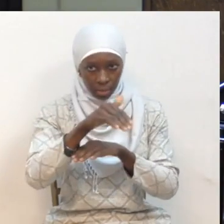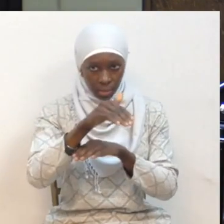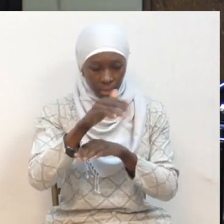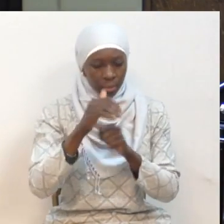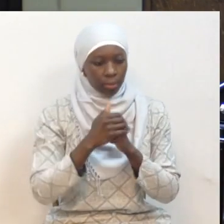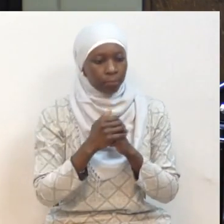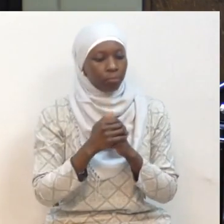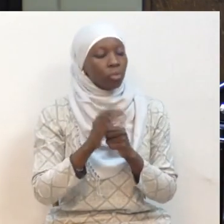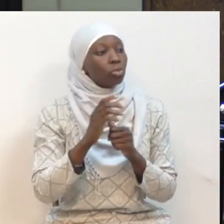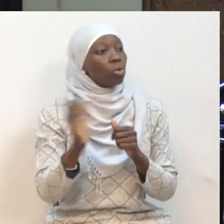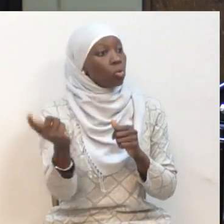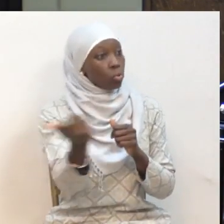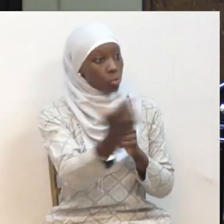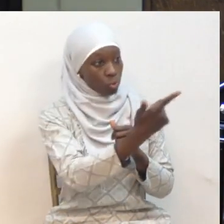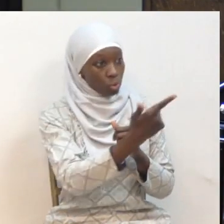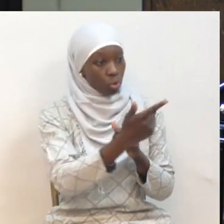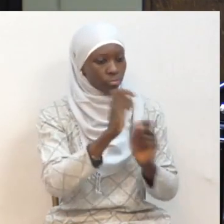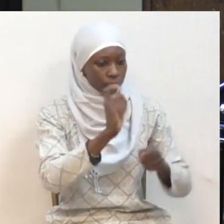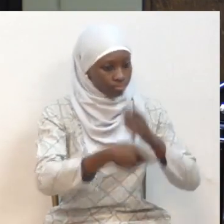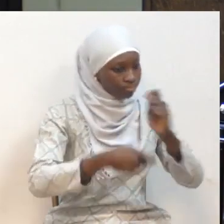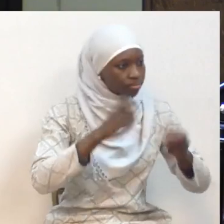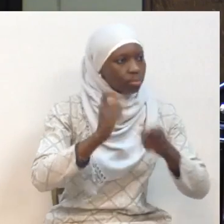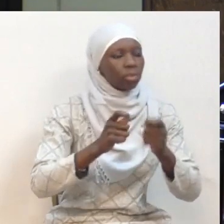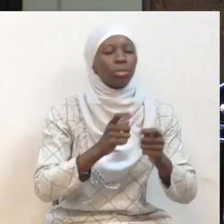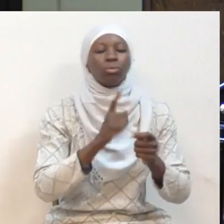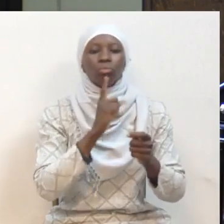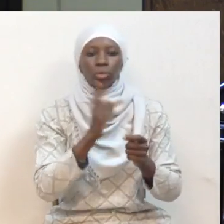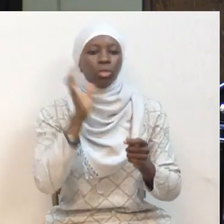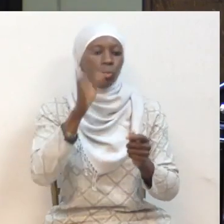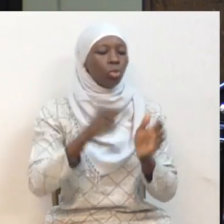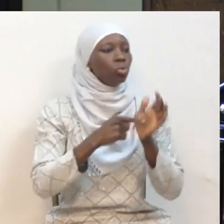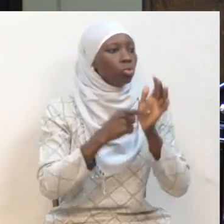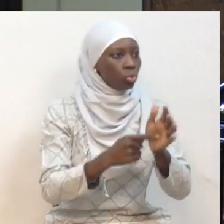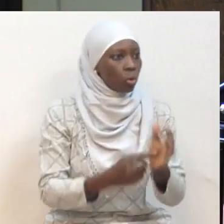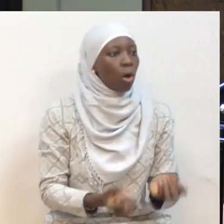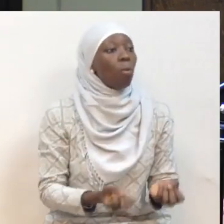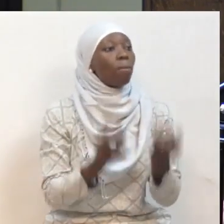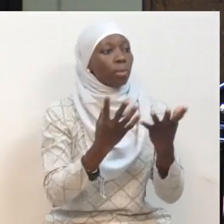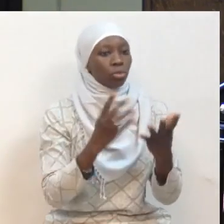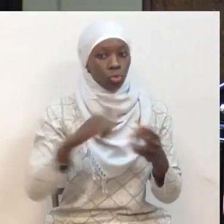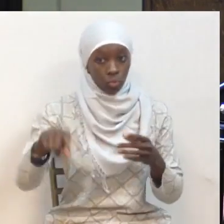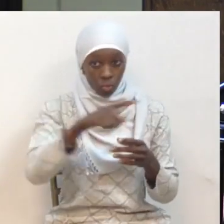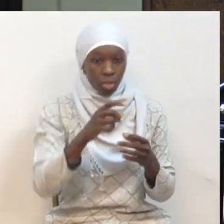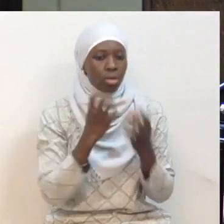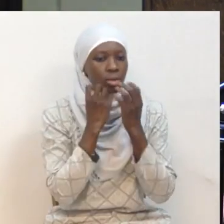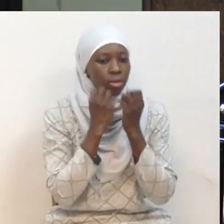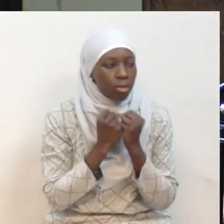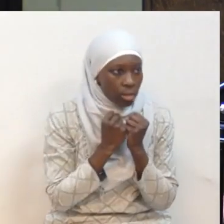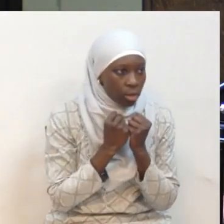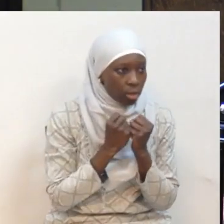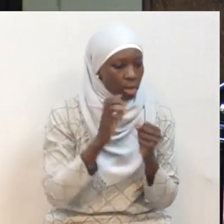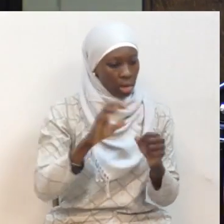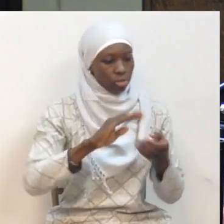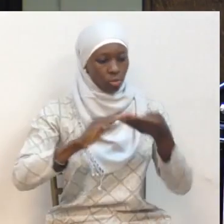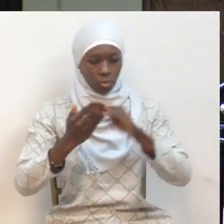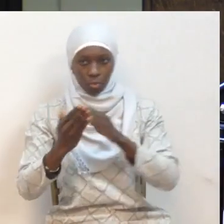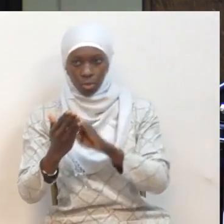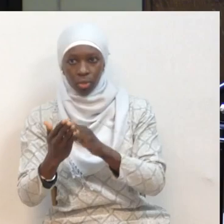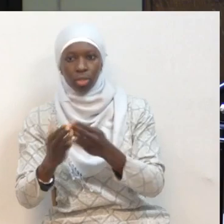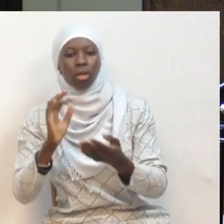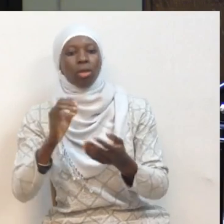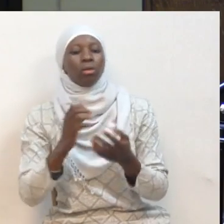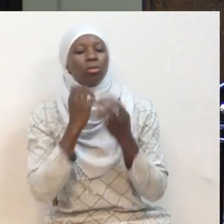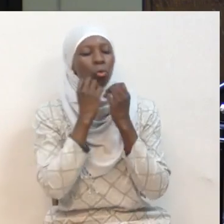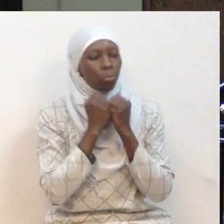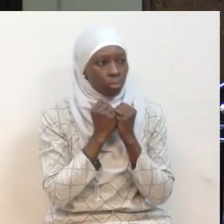much we care as a community of mercy and compassion. Allahumma hadina fi man hadait, wa afina fi man